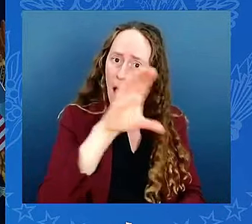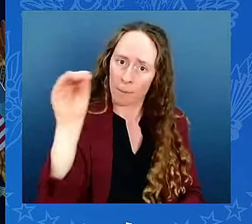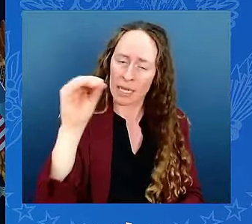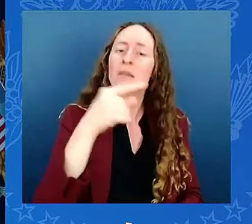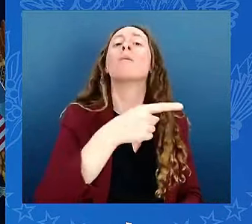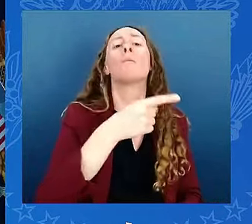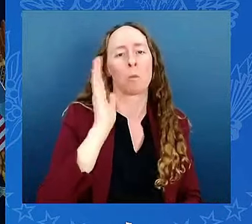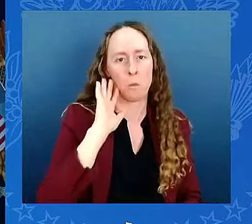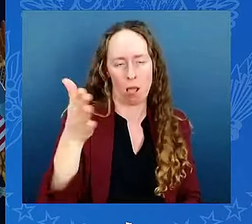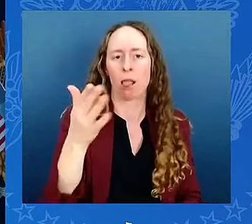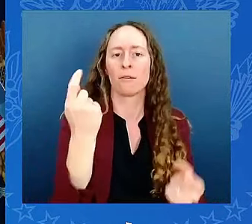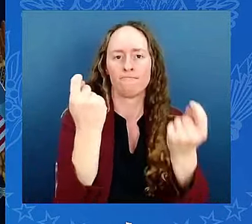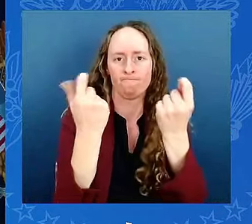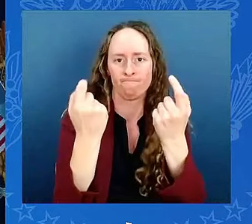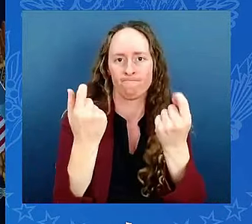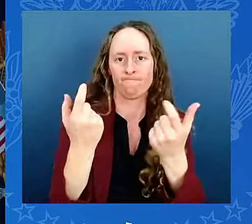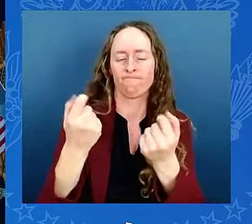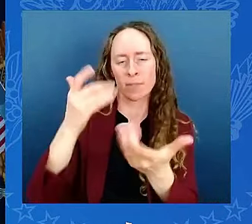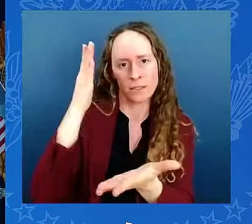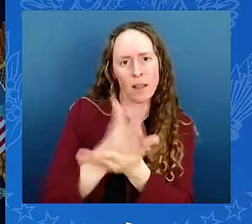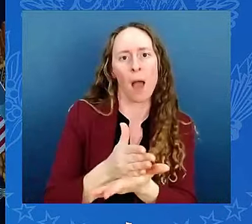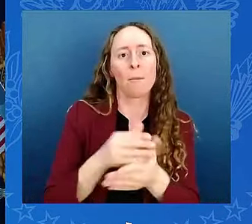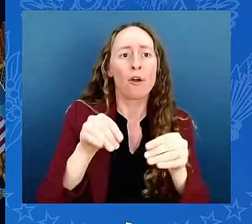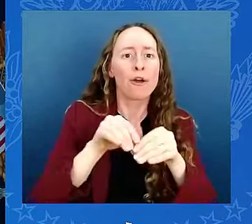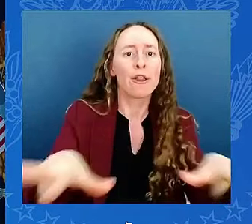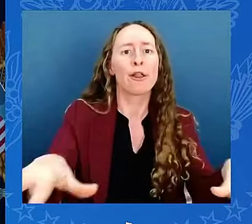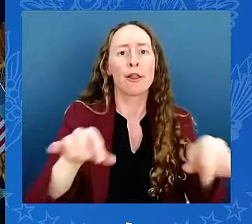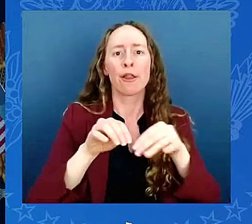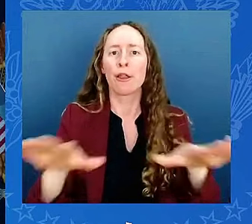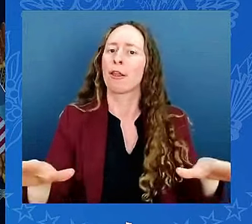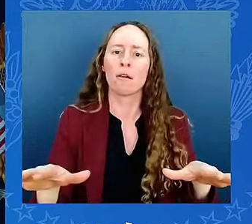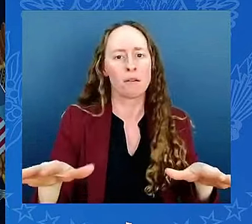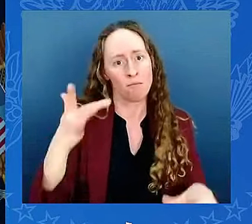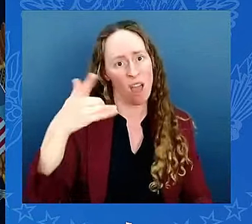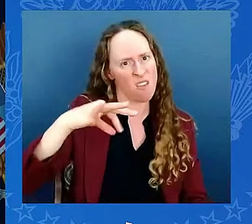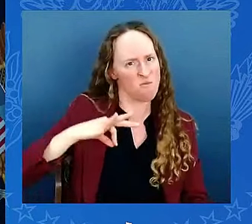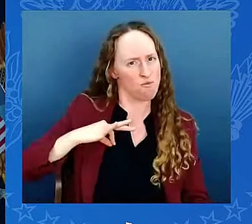stop distributing and making money off this kind of sexual abuse, which they're doing now.